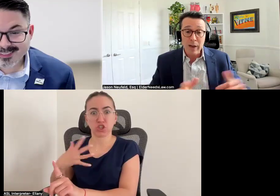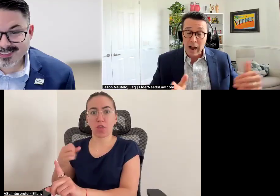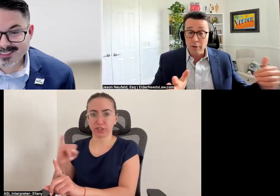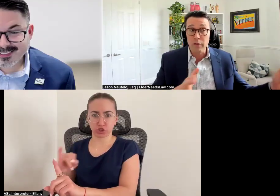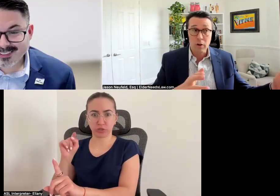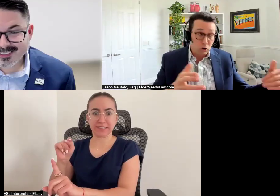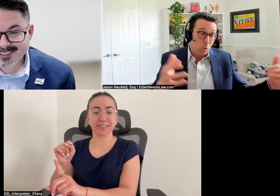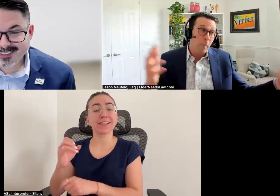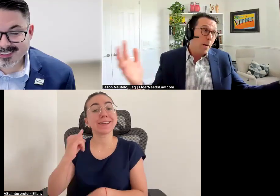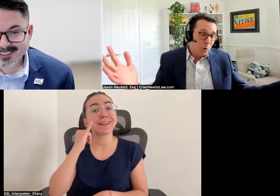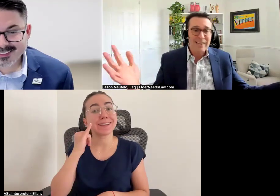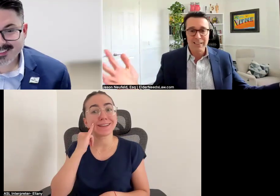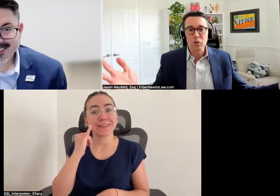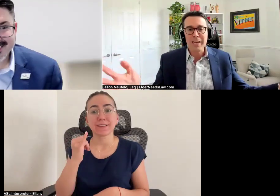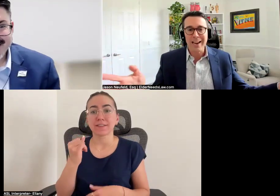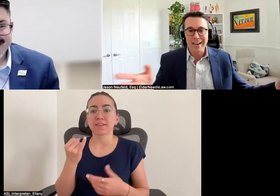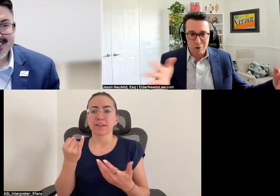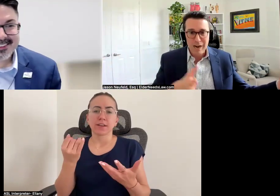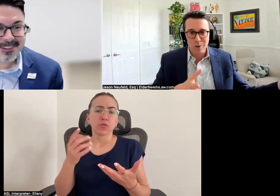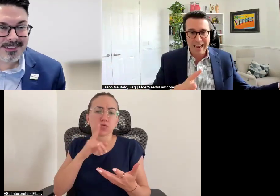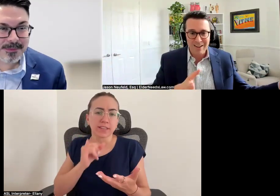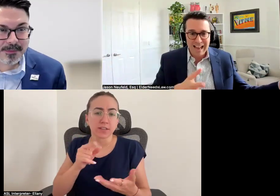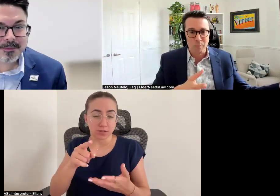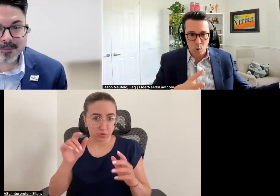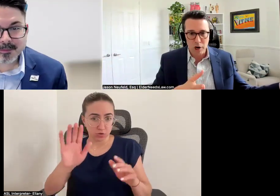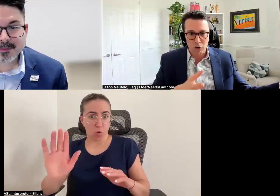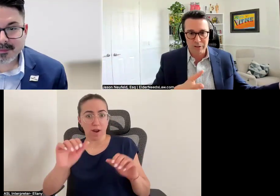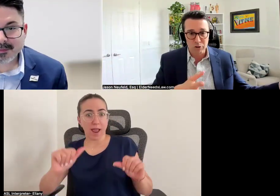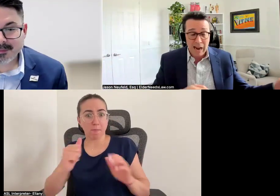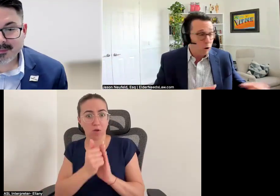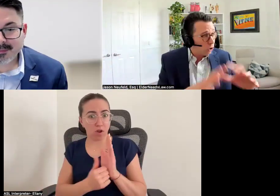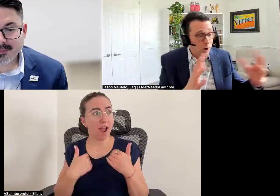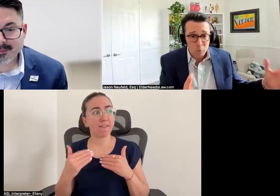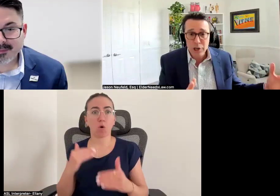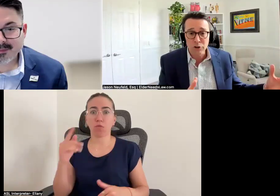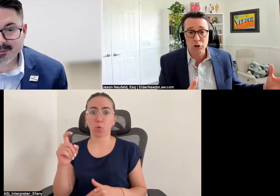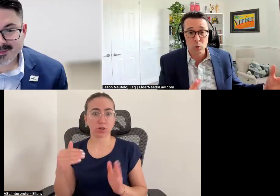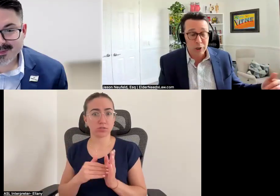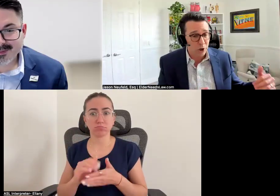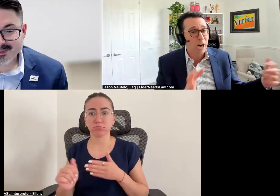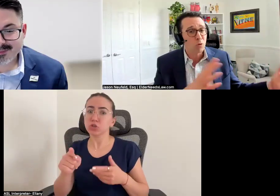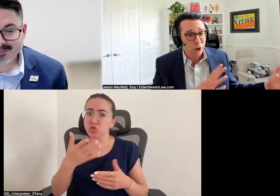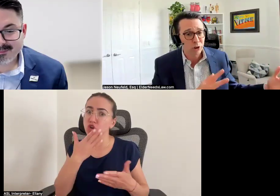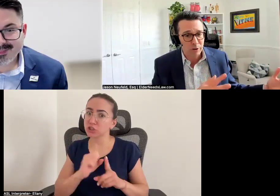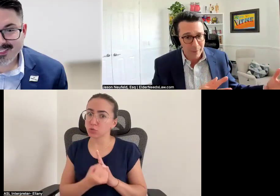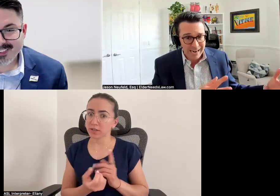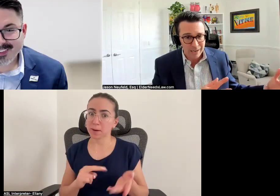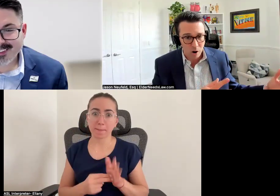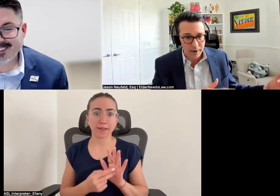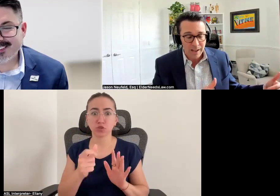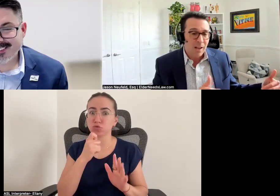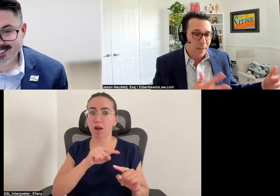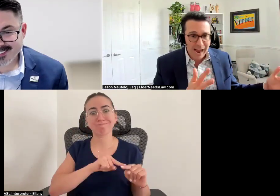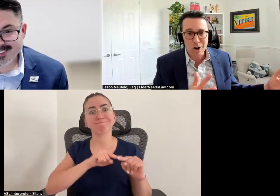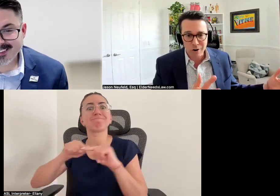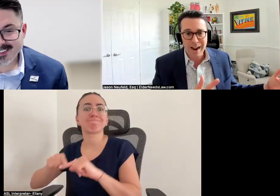So so practically speaking, if your ABLE account has more than $100,000, you're in a pretty good situation. You're not really so dependent